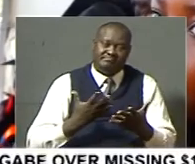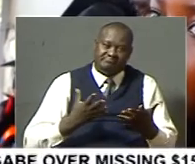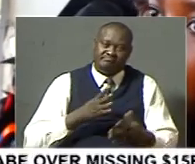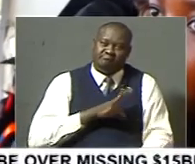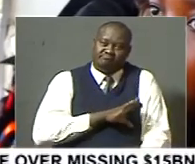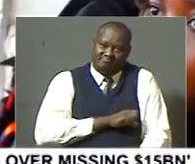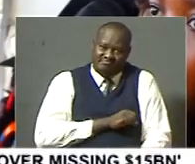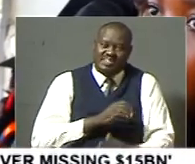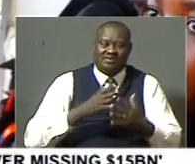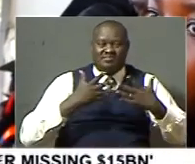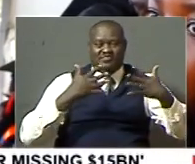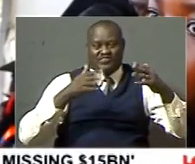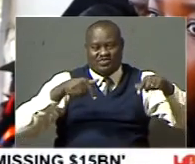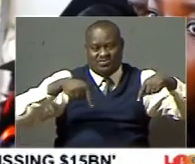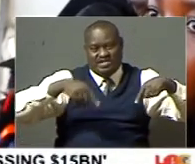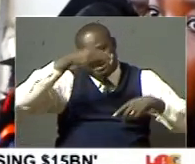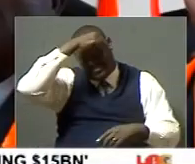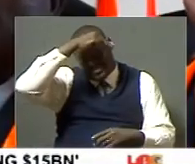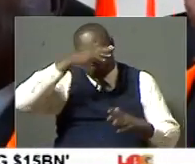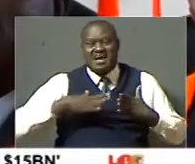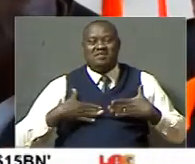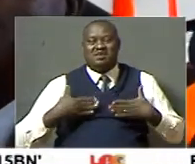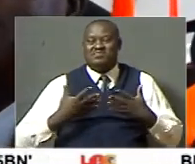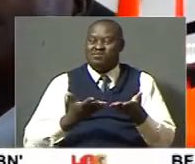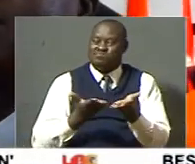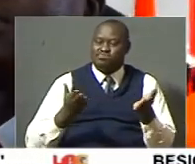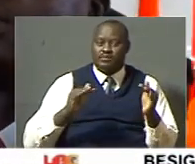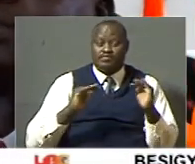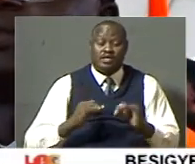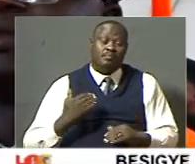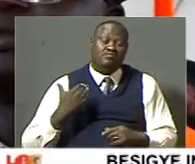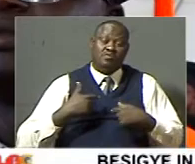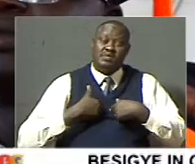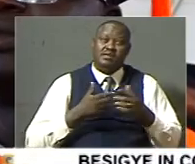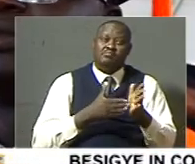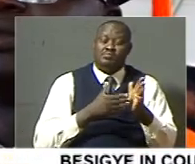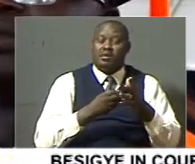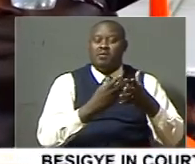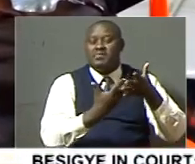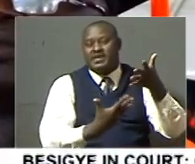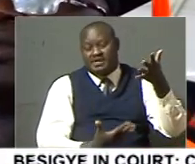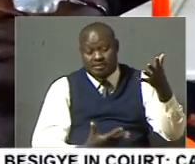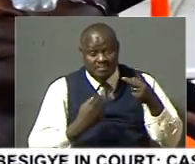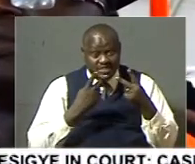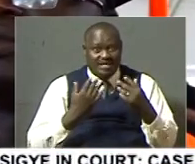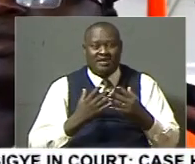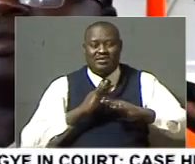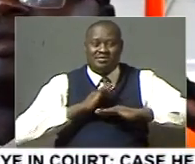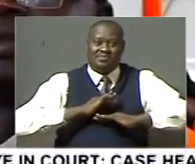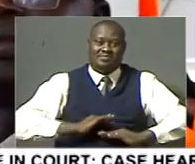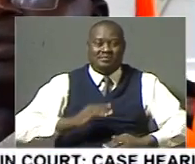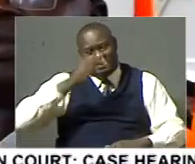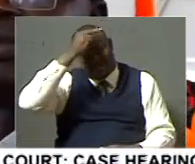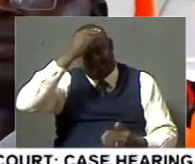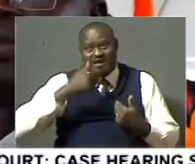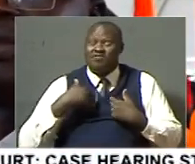to make it, and we are happy for that day. I had a lot of challenges to at least come to this level. So